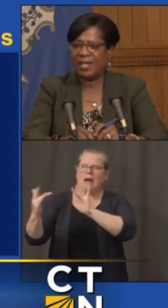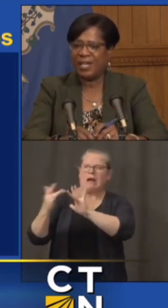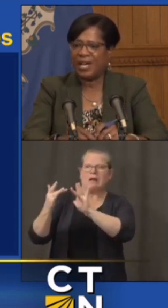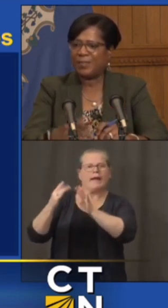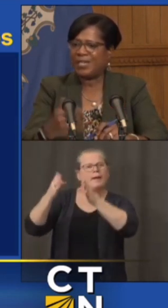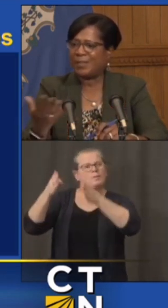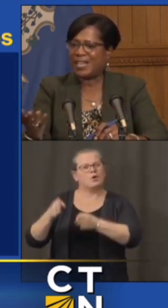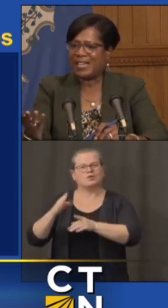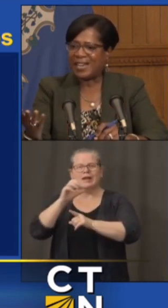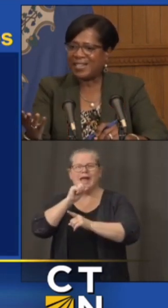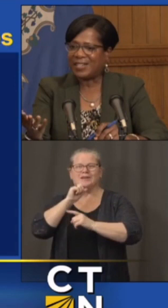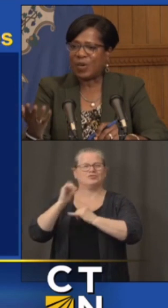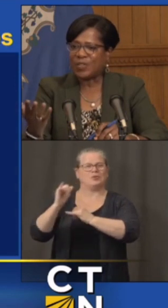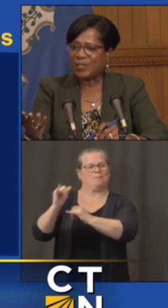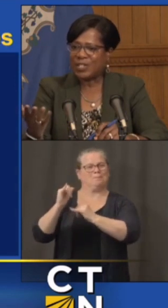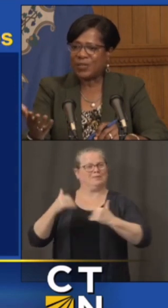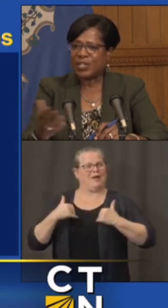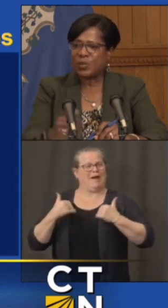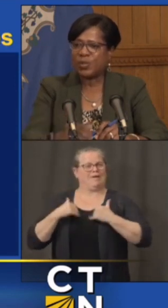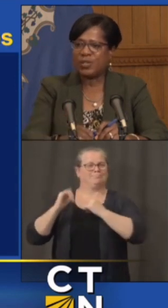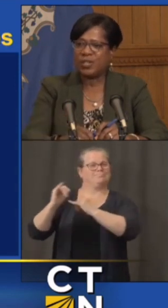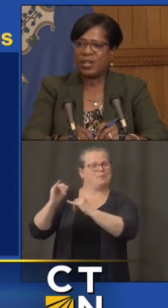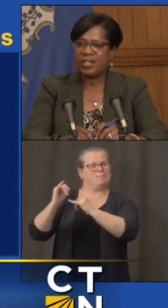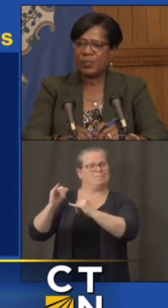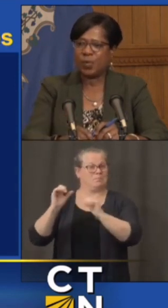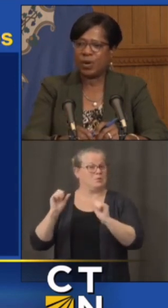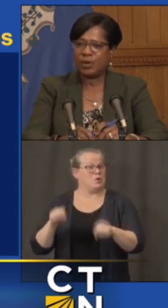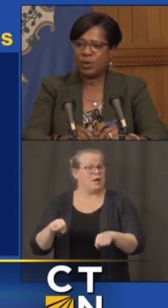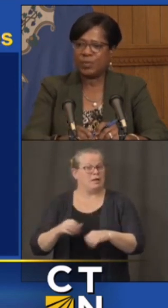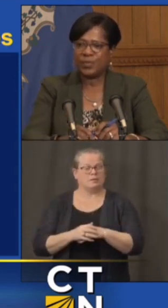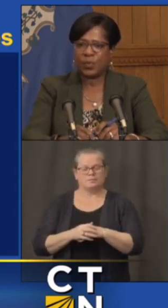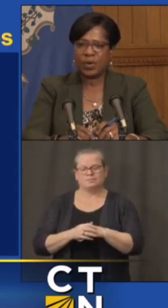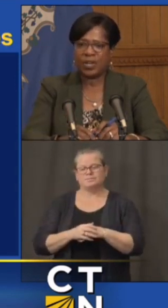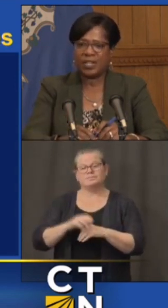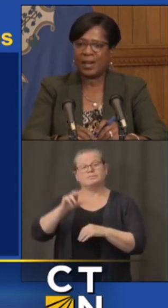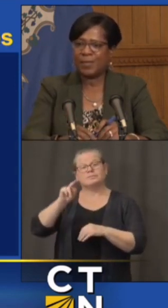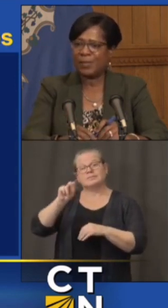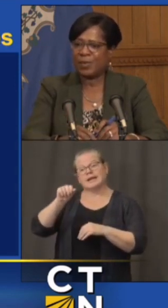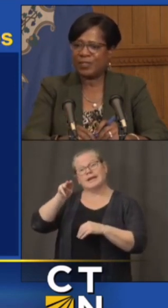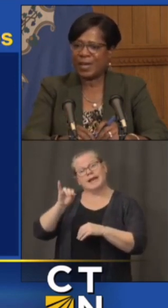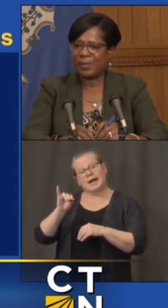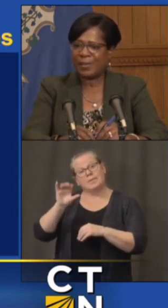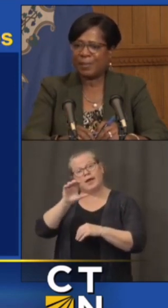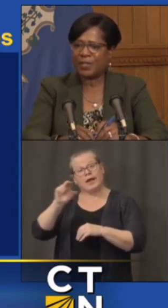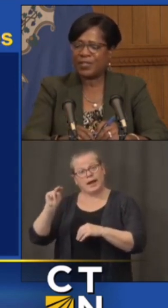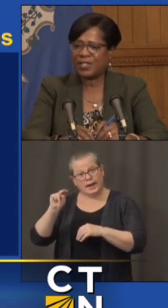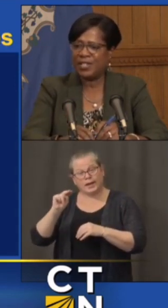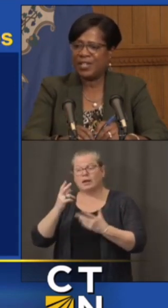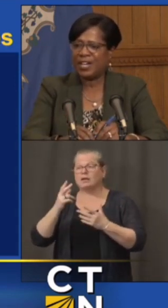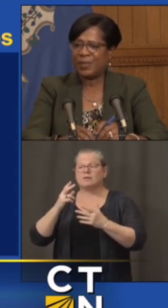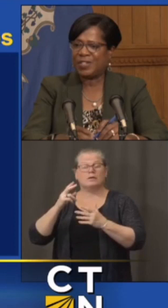line. NAMI Connecticut also does virtual support groups for young people and family members. And so